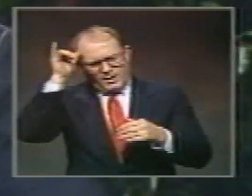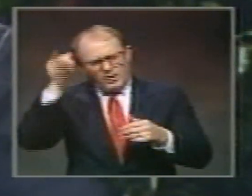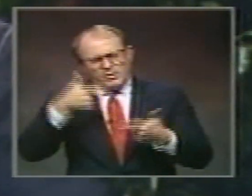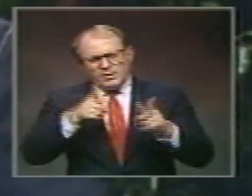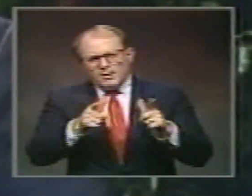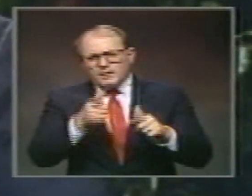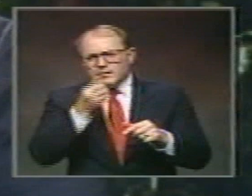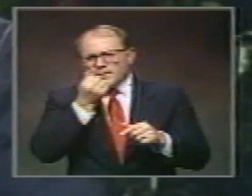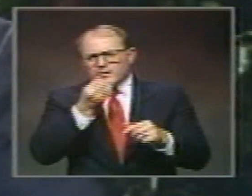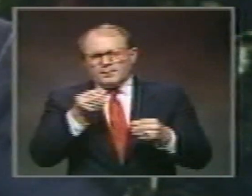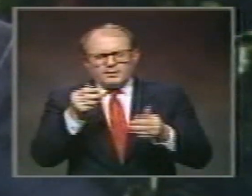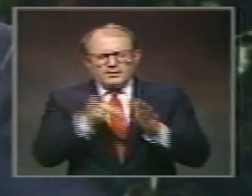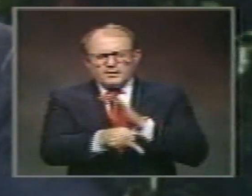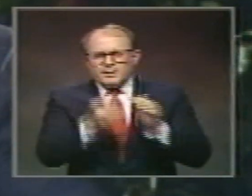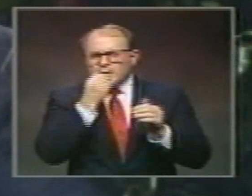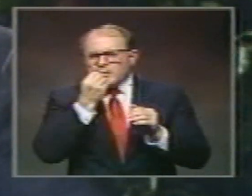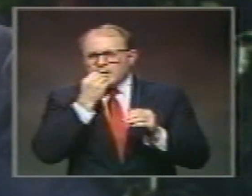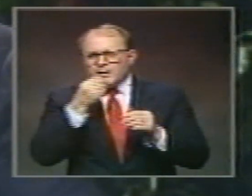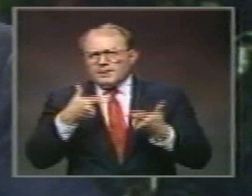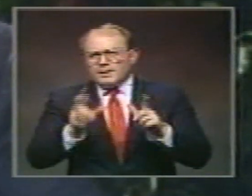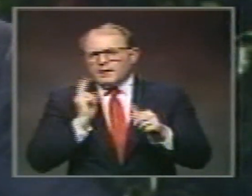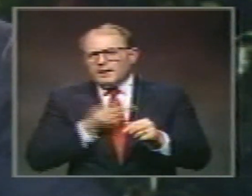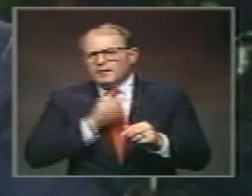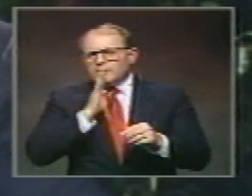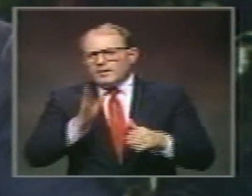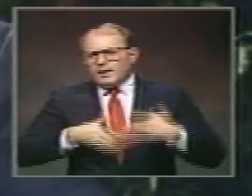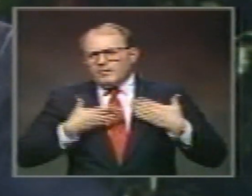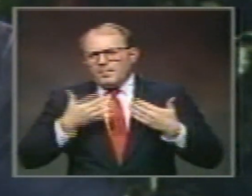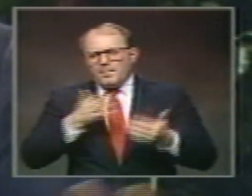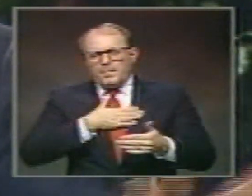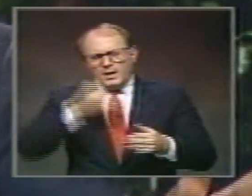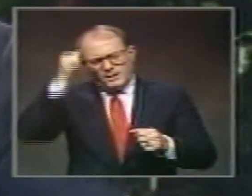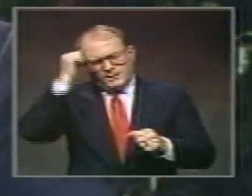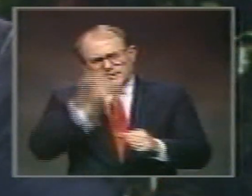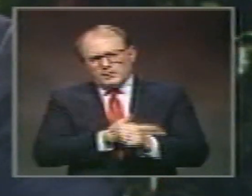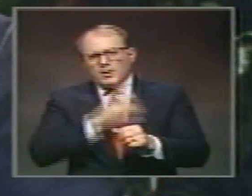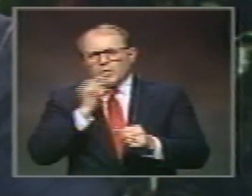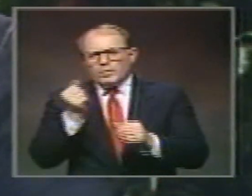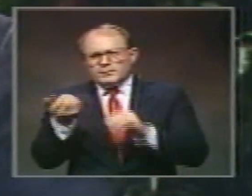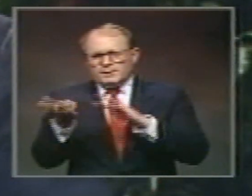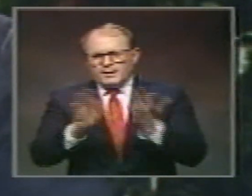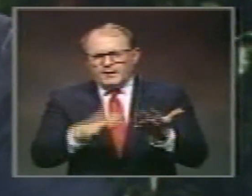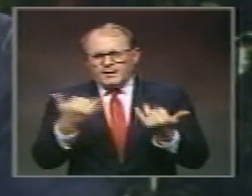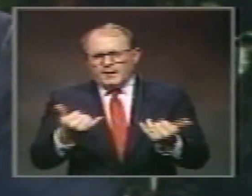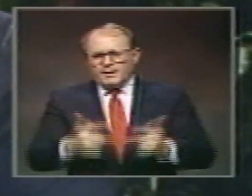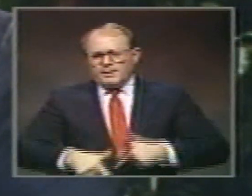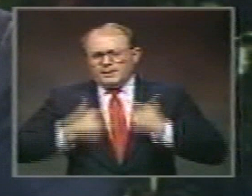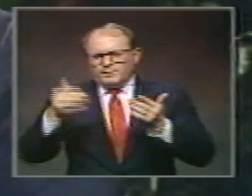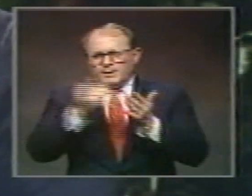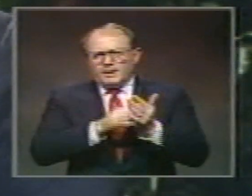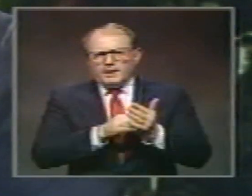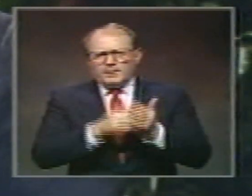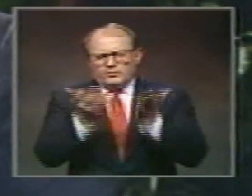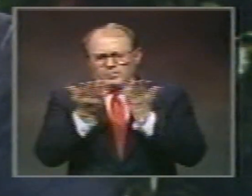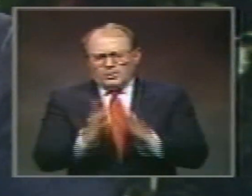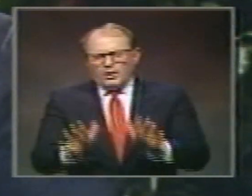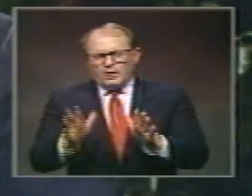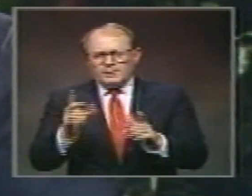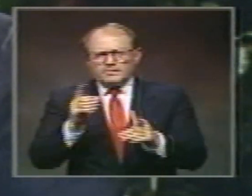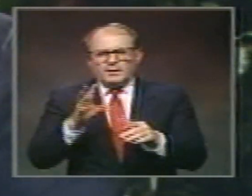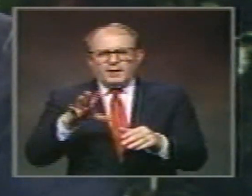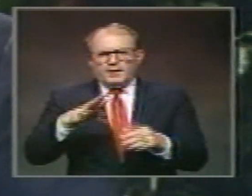merry. For this my son was dead and is alive again. He was lost and is found. And they began to be merry.